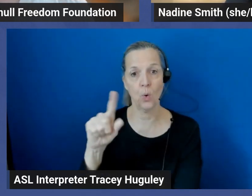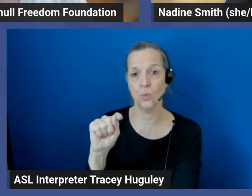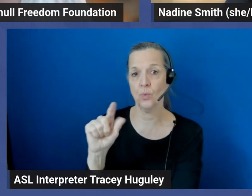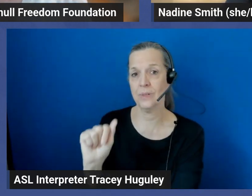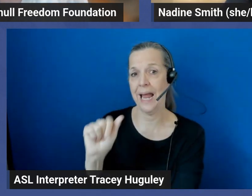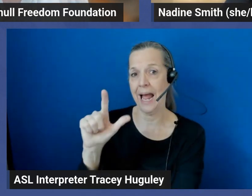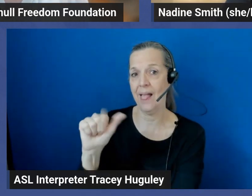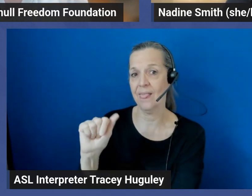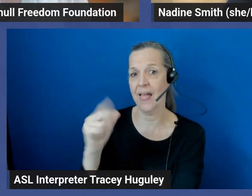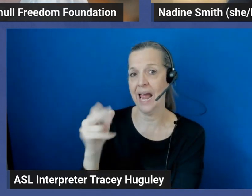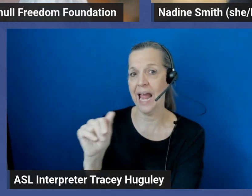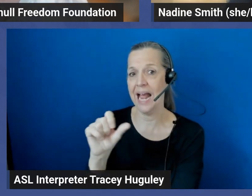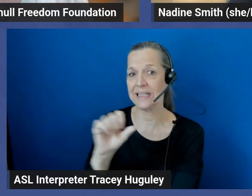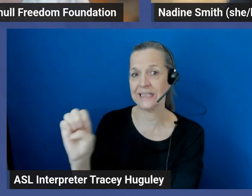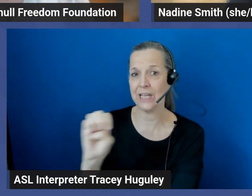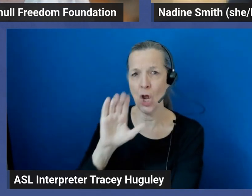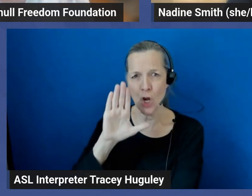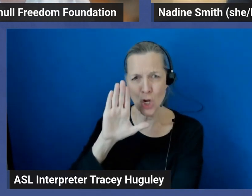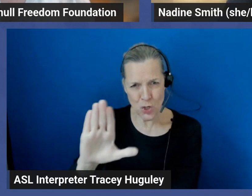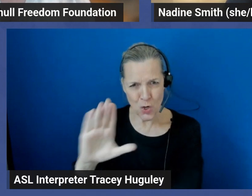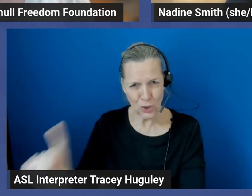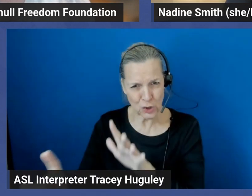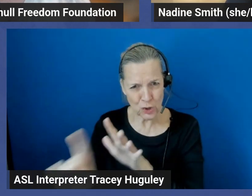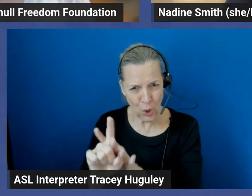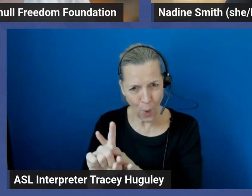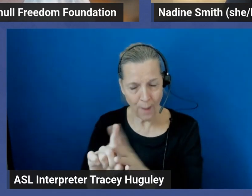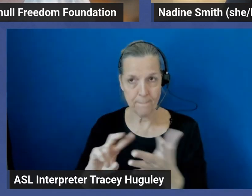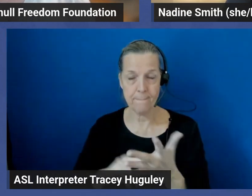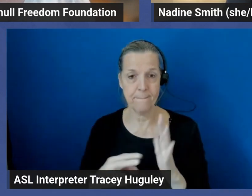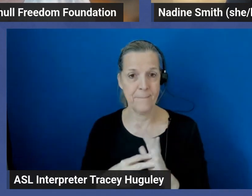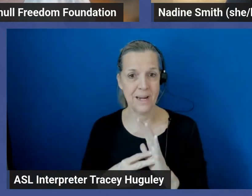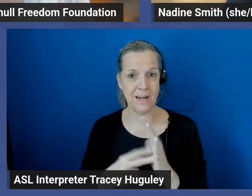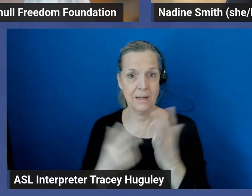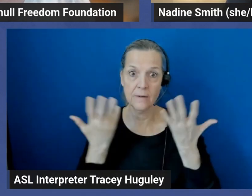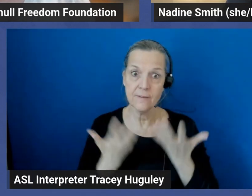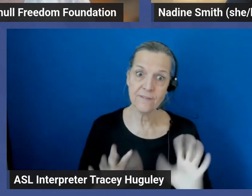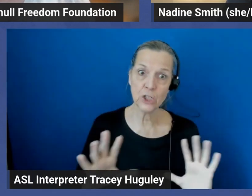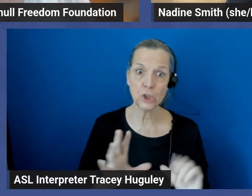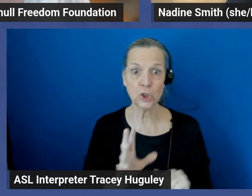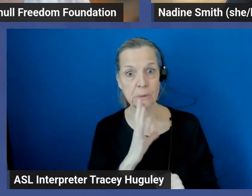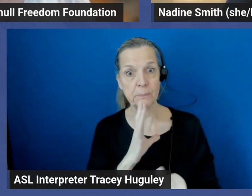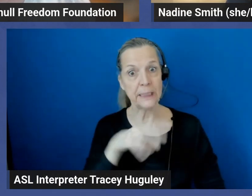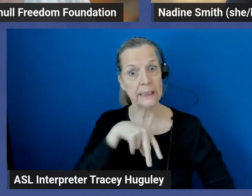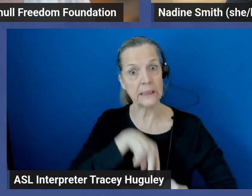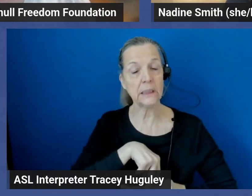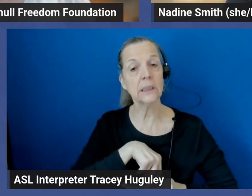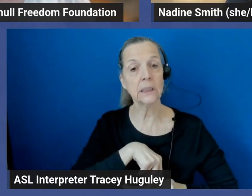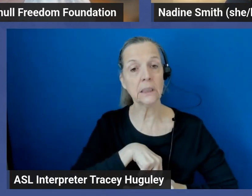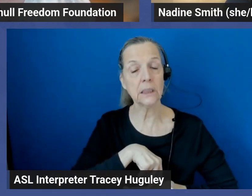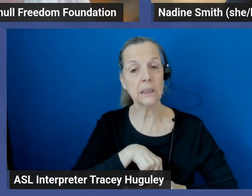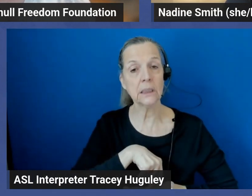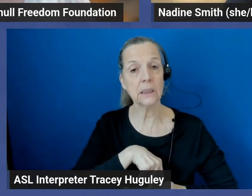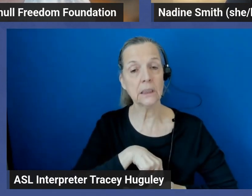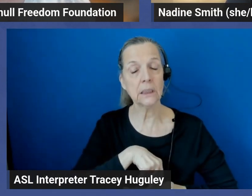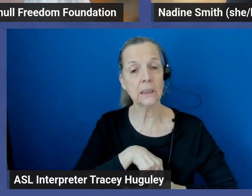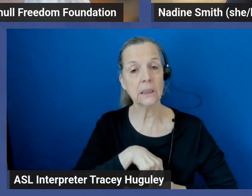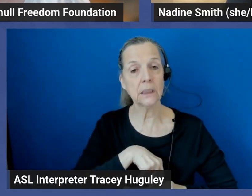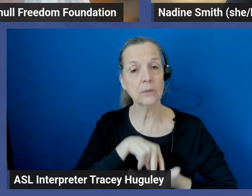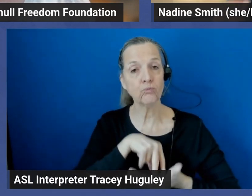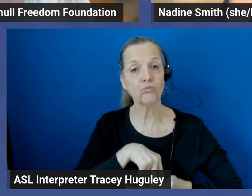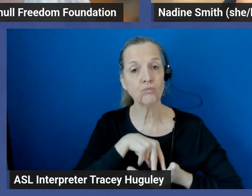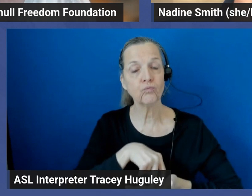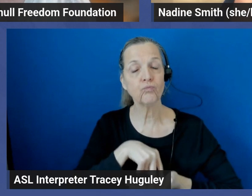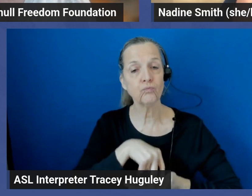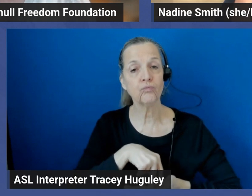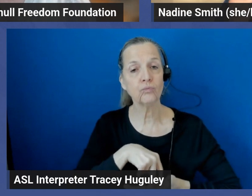We tell people your presence here, it doesn't mean that after you're done speaking, you might stand there and watch